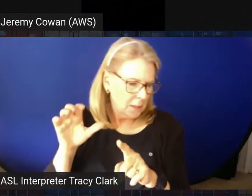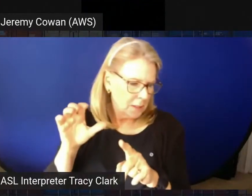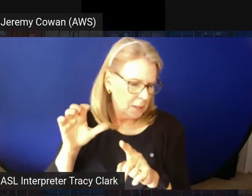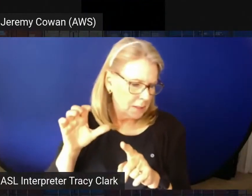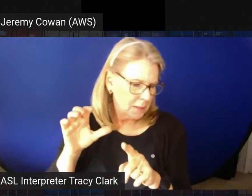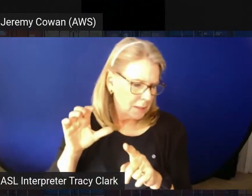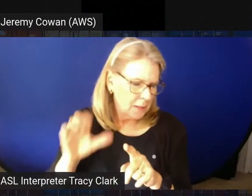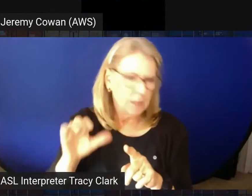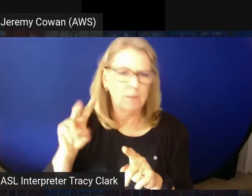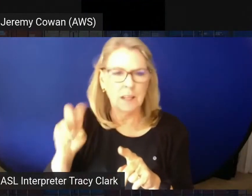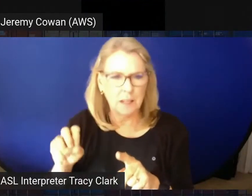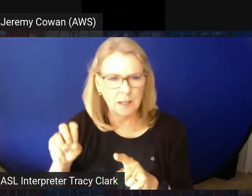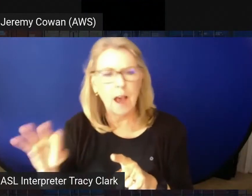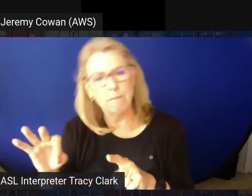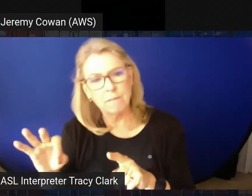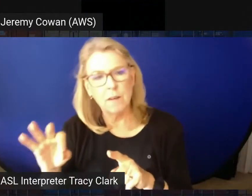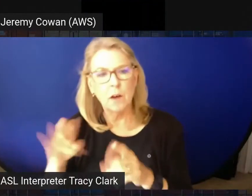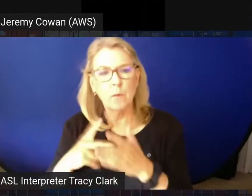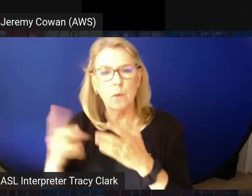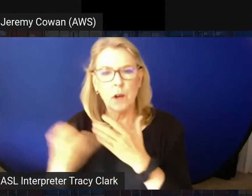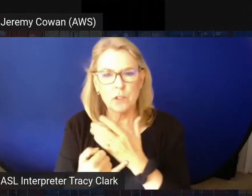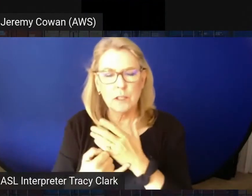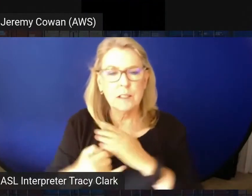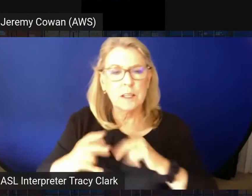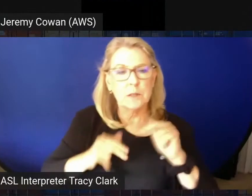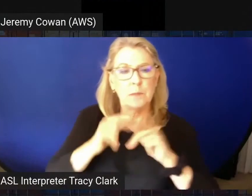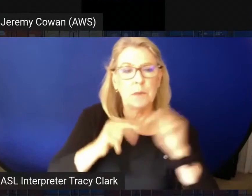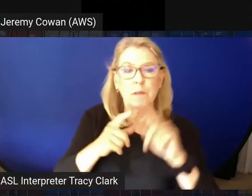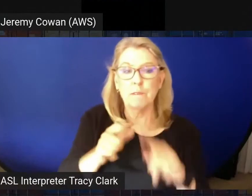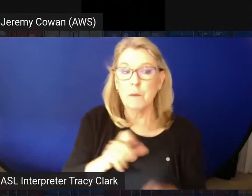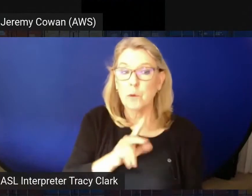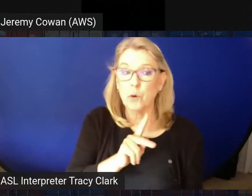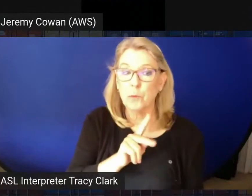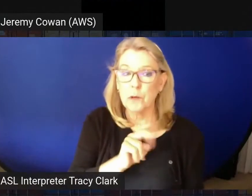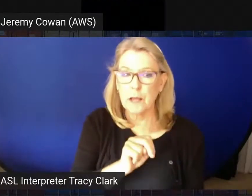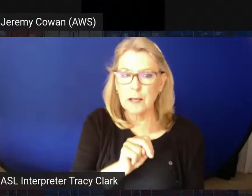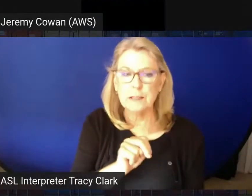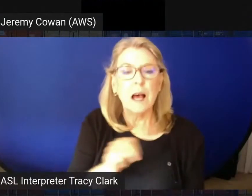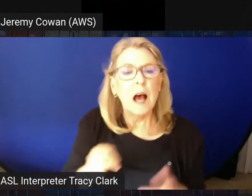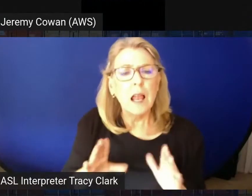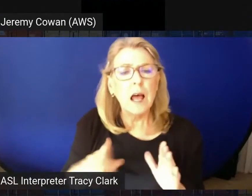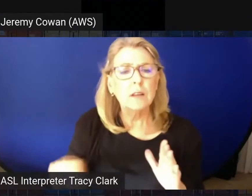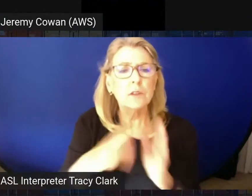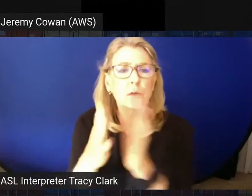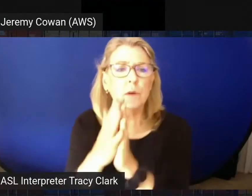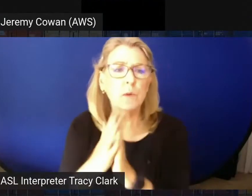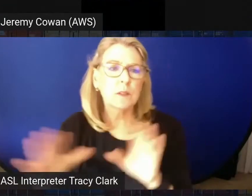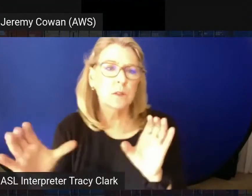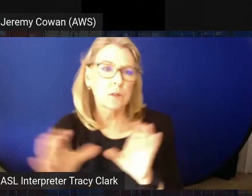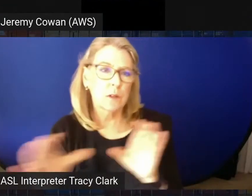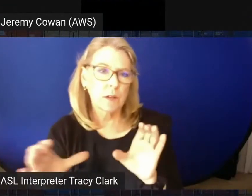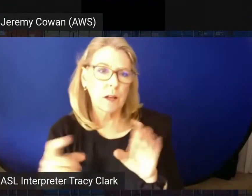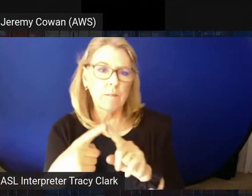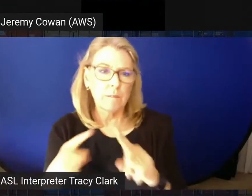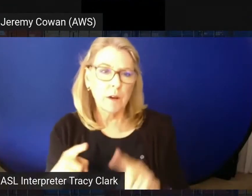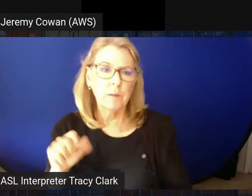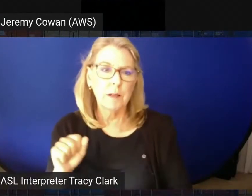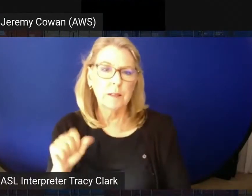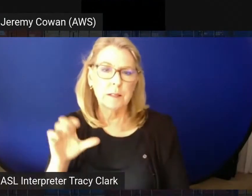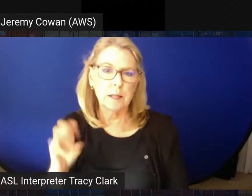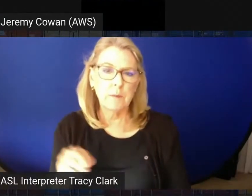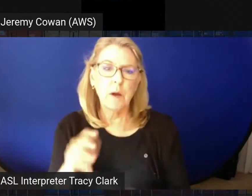that's built on Kubernetes that lets you request certificates from your ACM private certificate